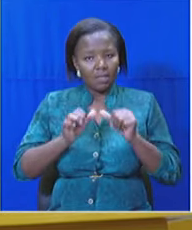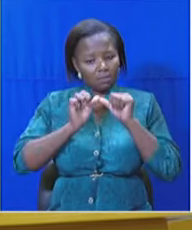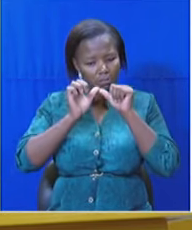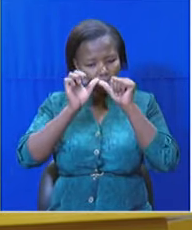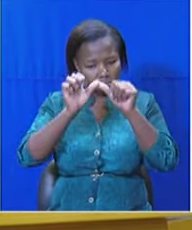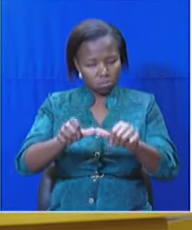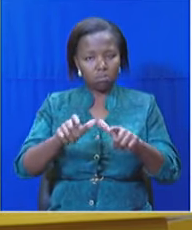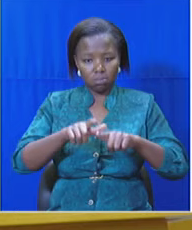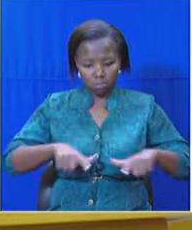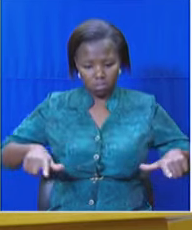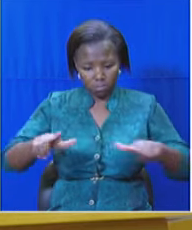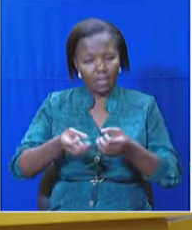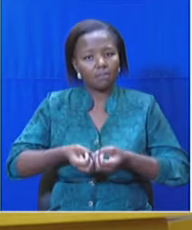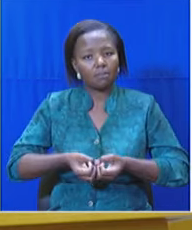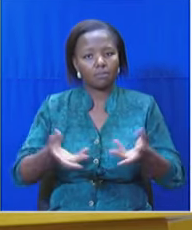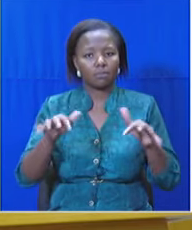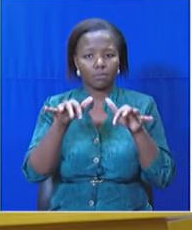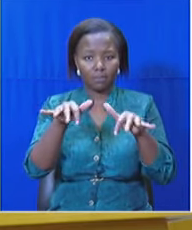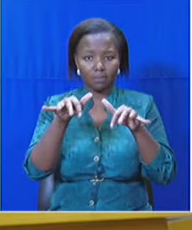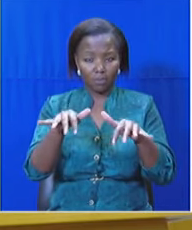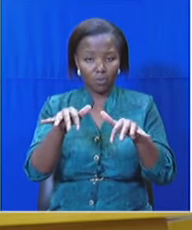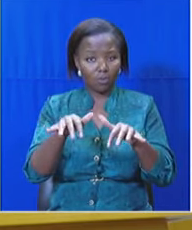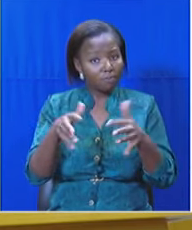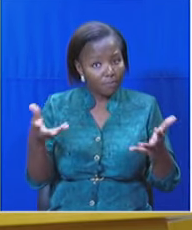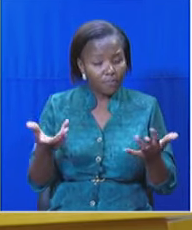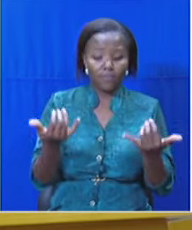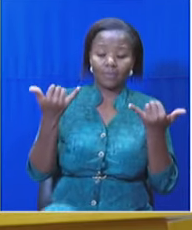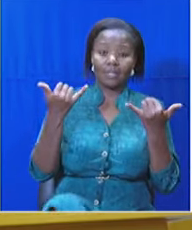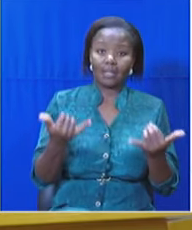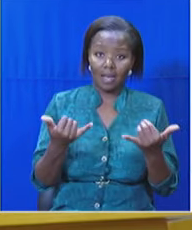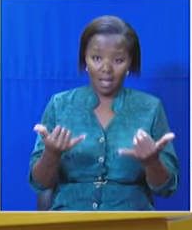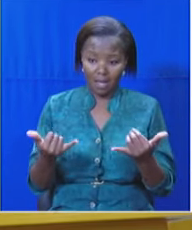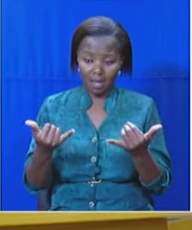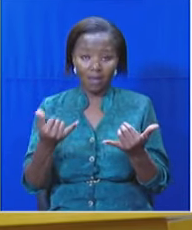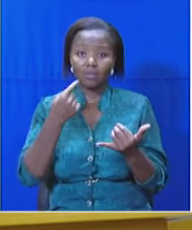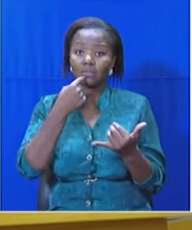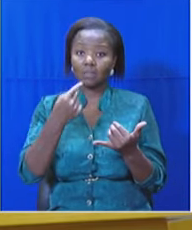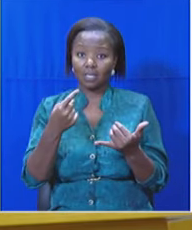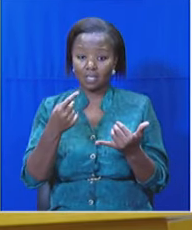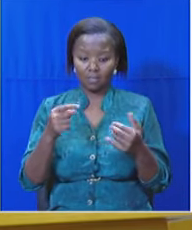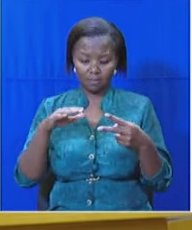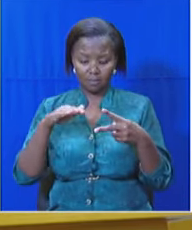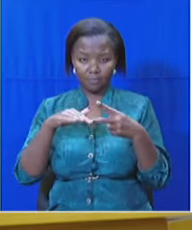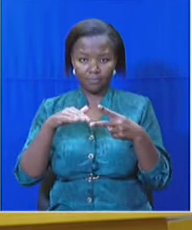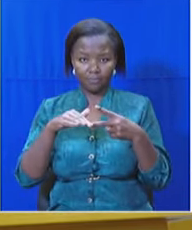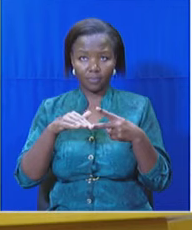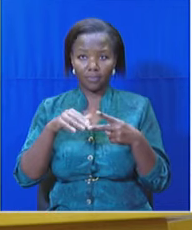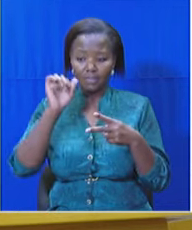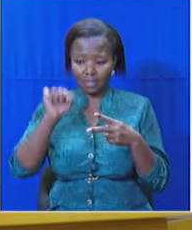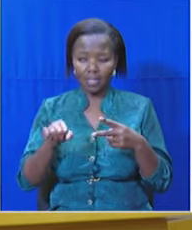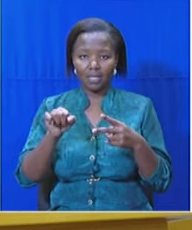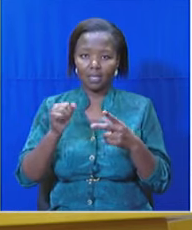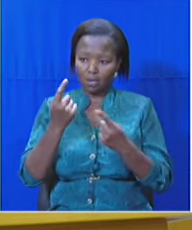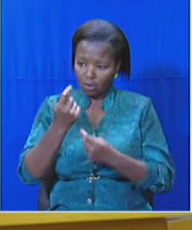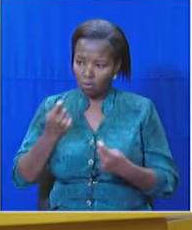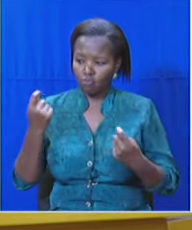land dispensation. As such, it must serve as a catalyst for rural